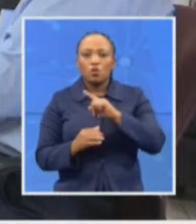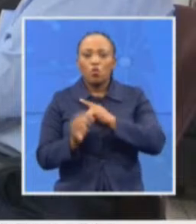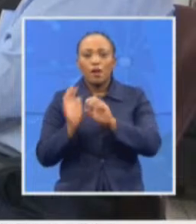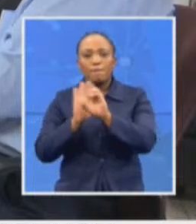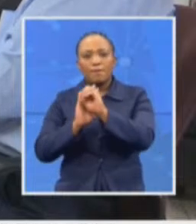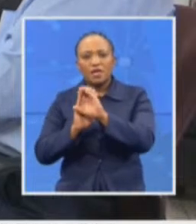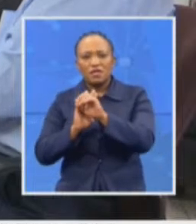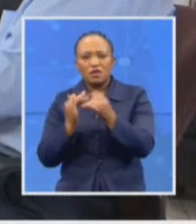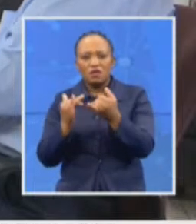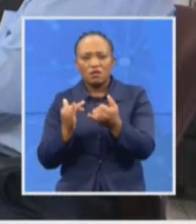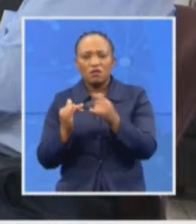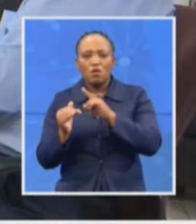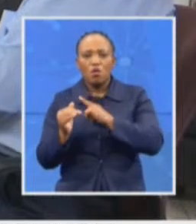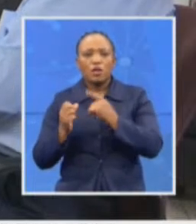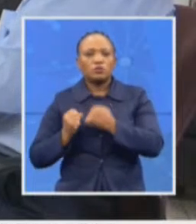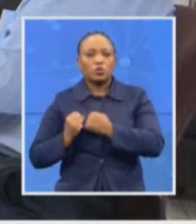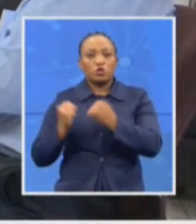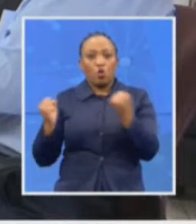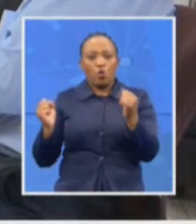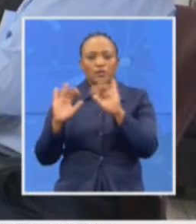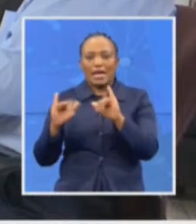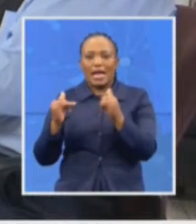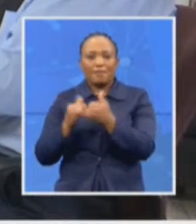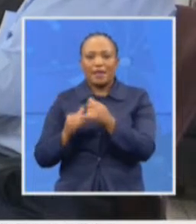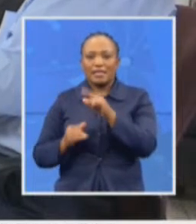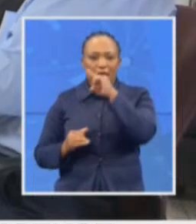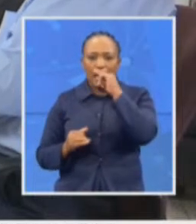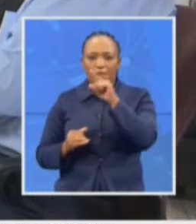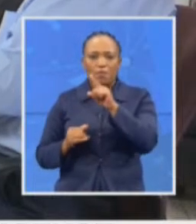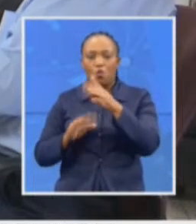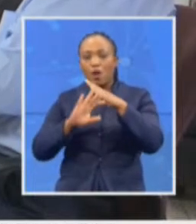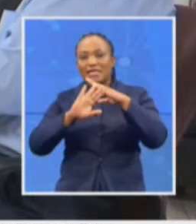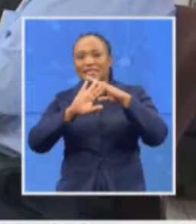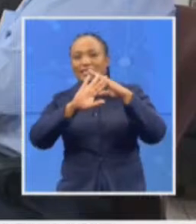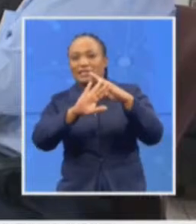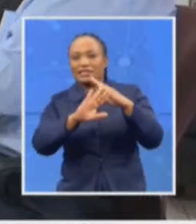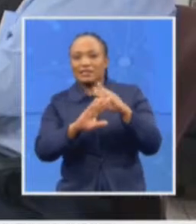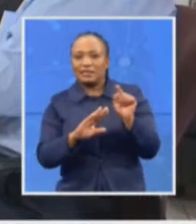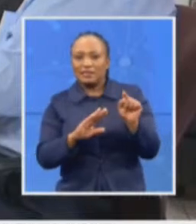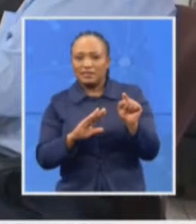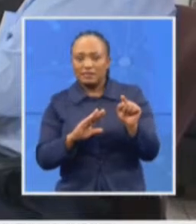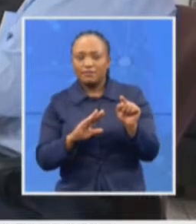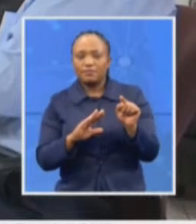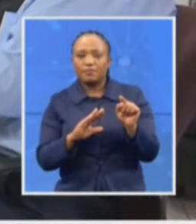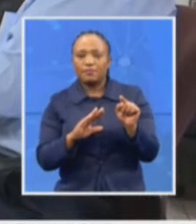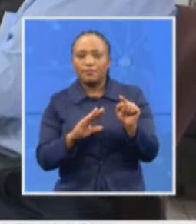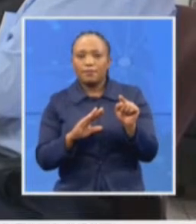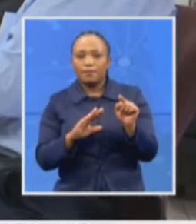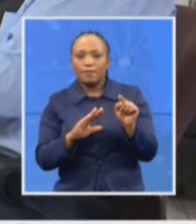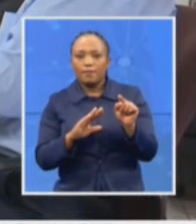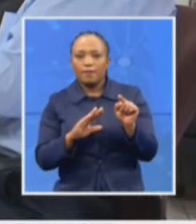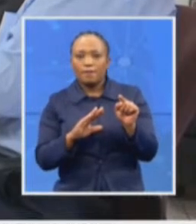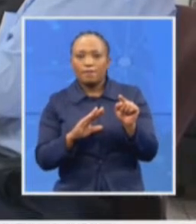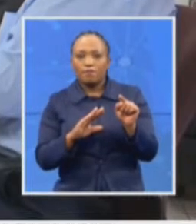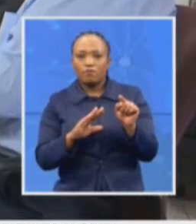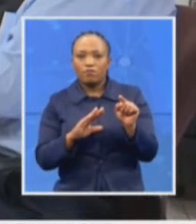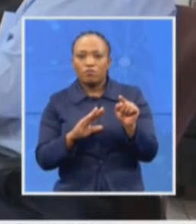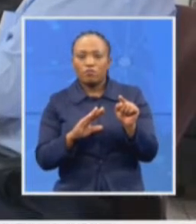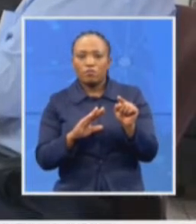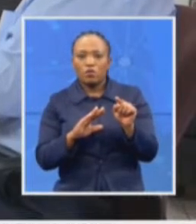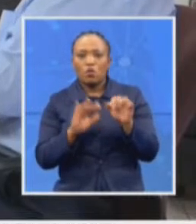of the interdict is that to protect the proprietary interest of the said private